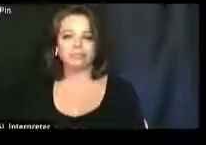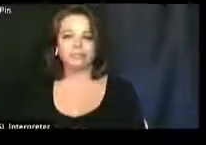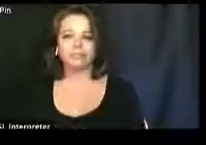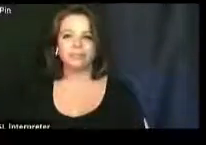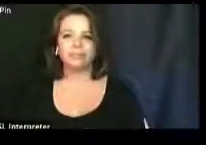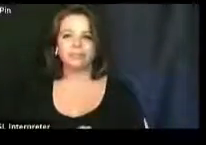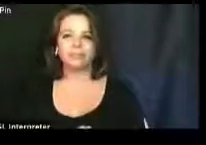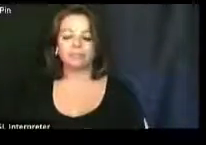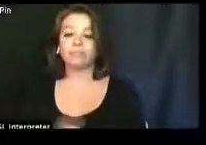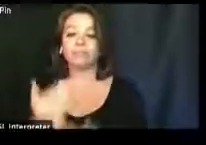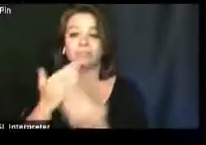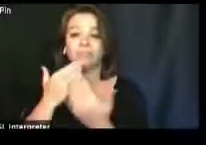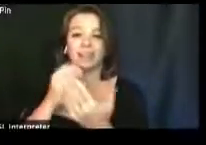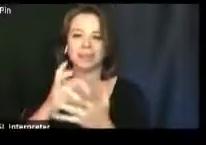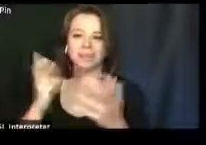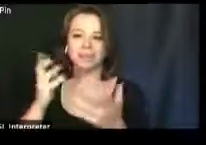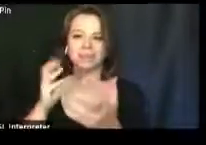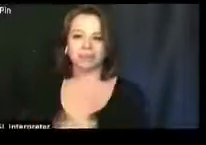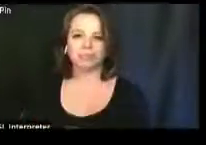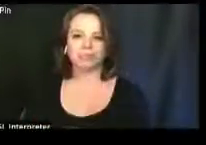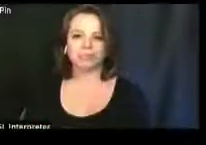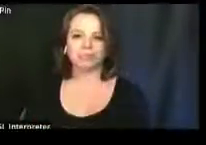Thank you so much.